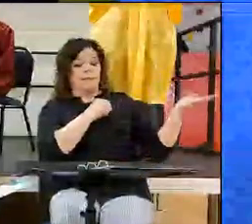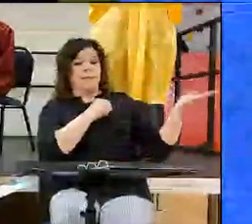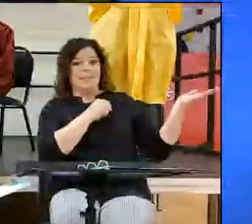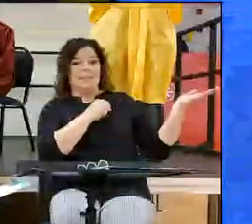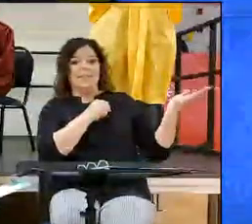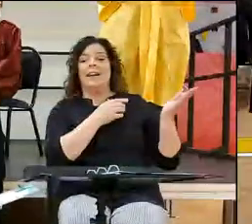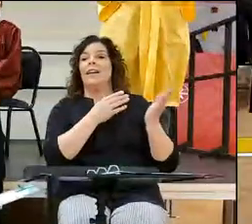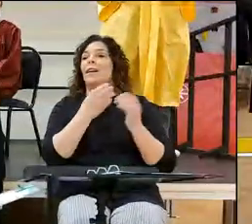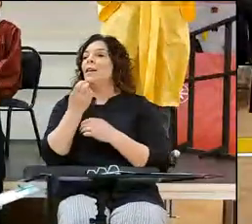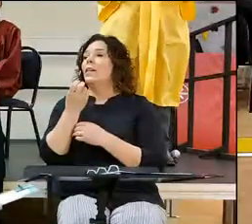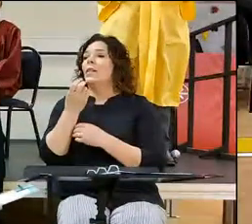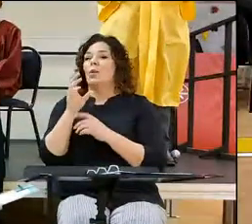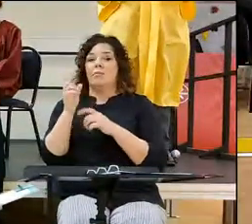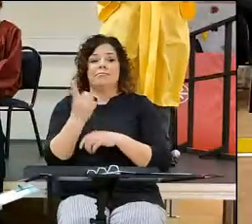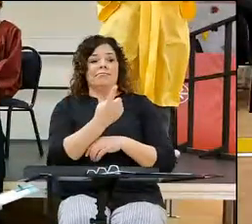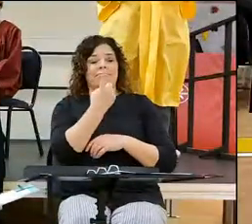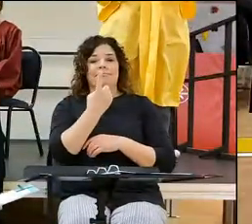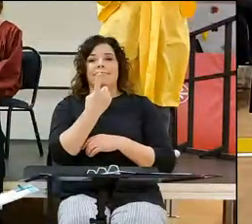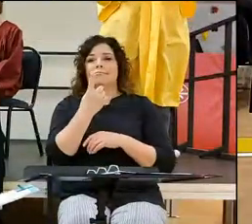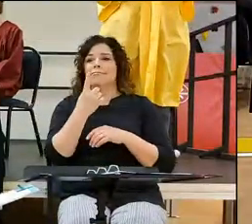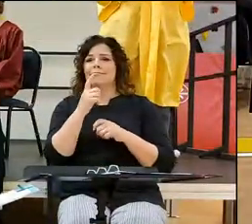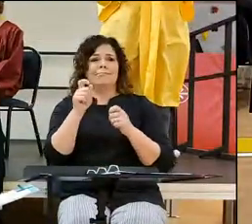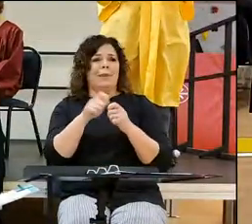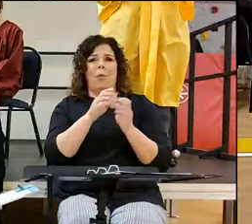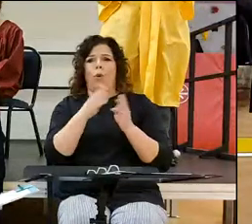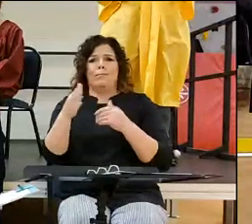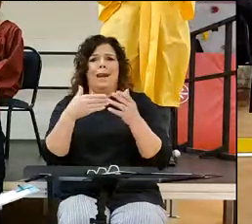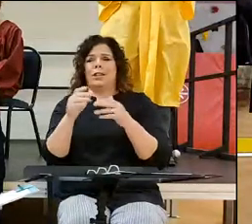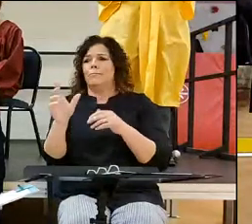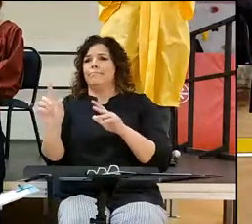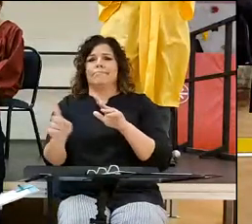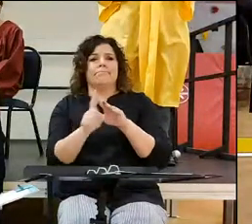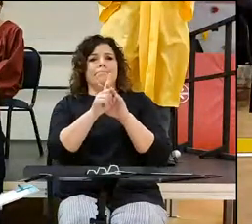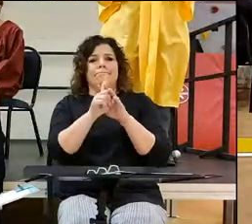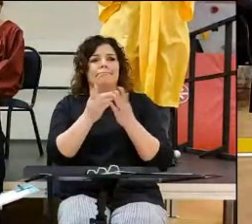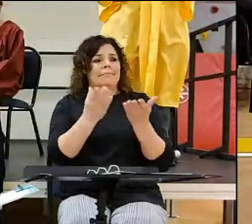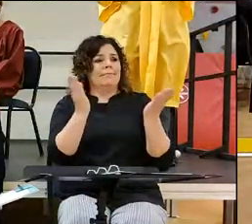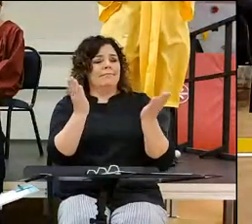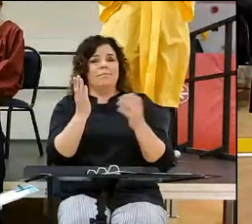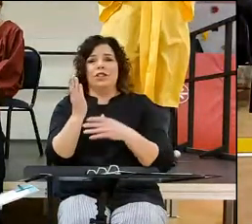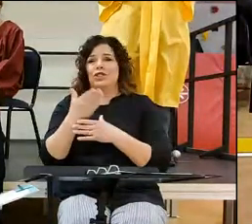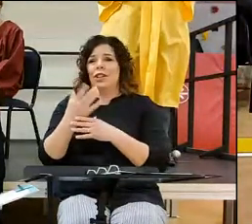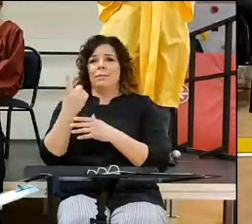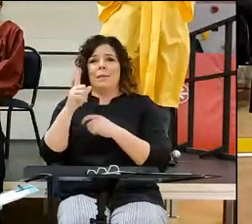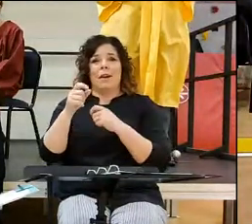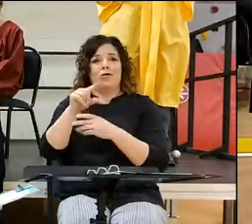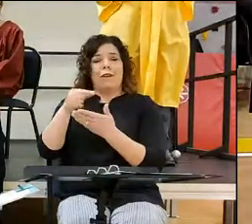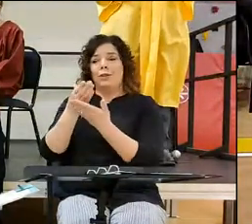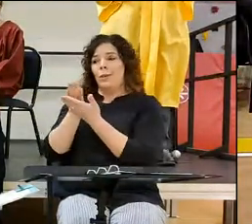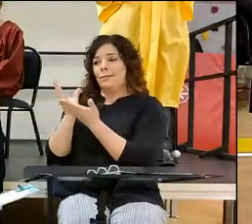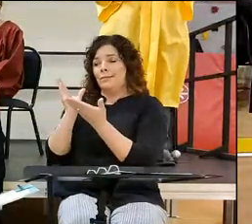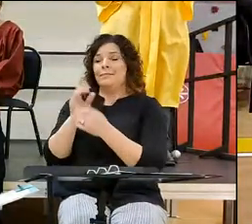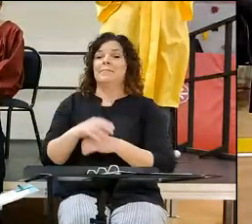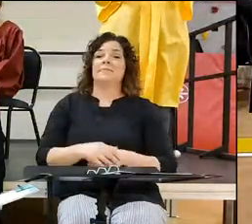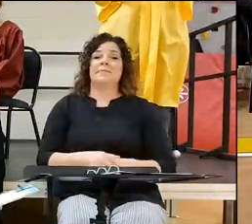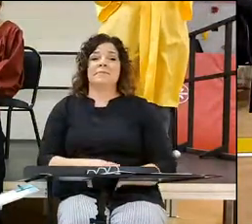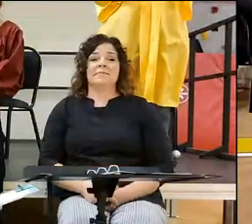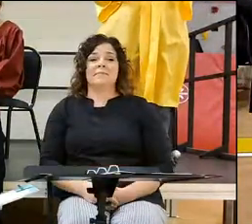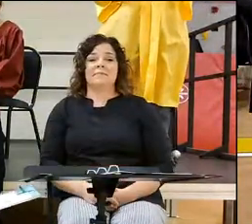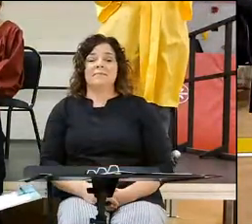hand side. You can come up in no particular order, so whoever wants to come up and speak on behalf of the graduates.